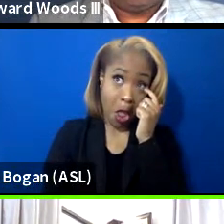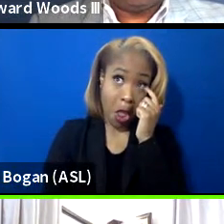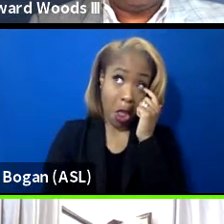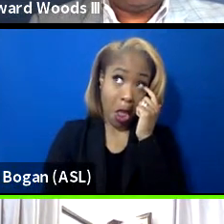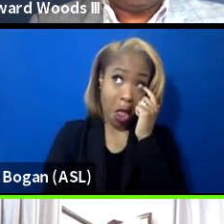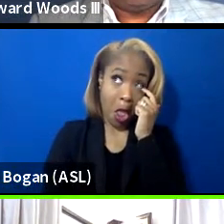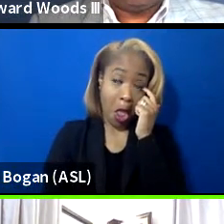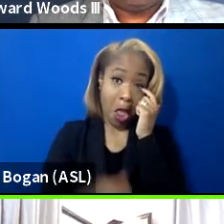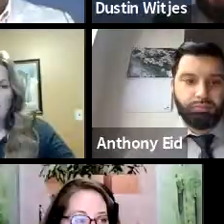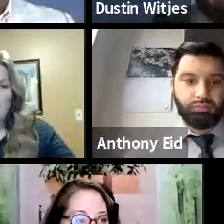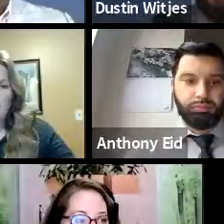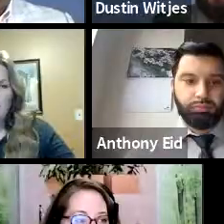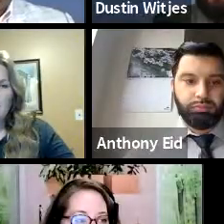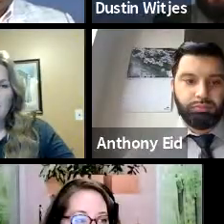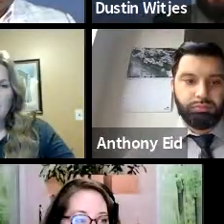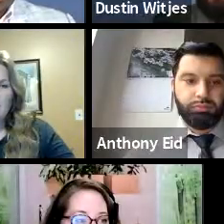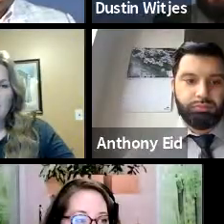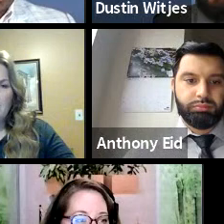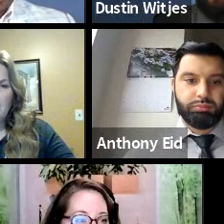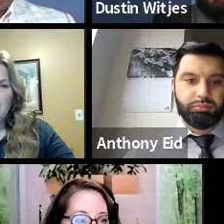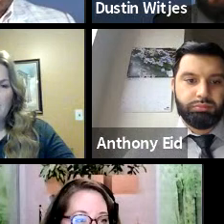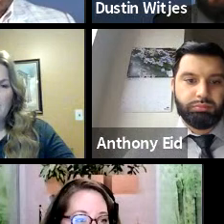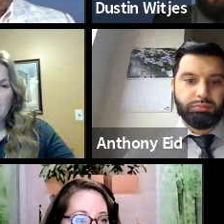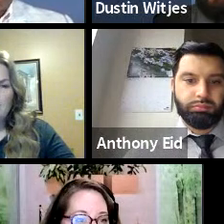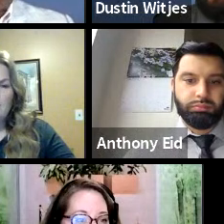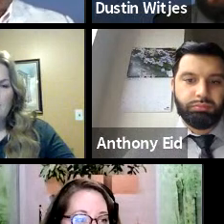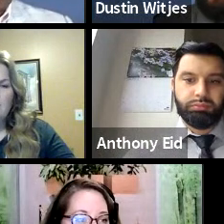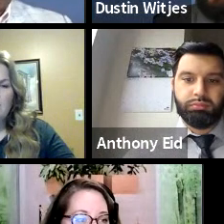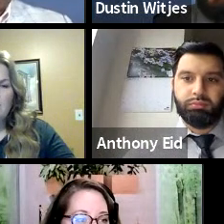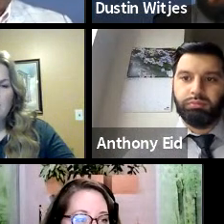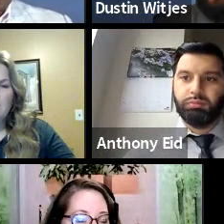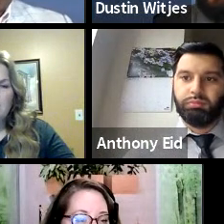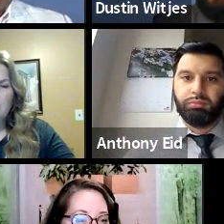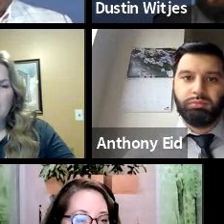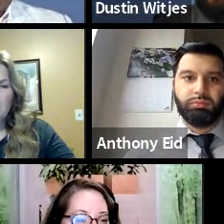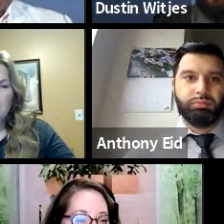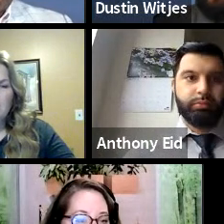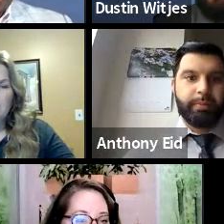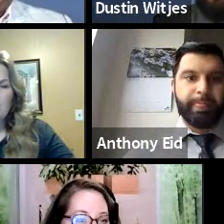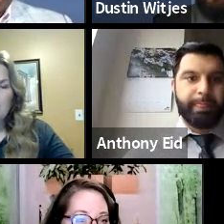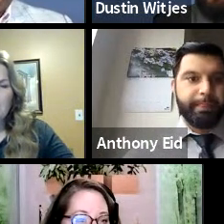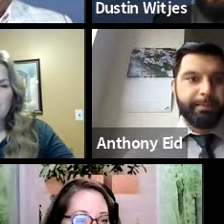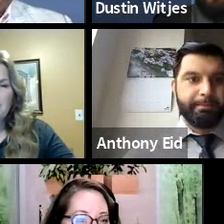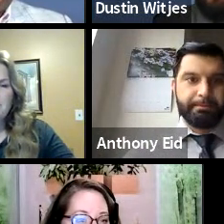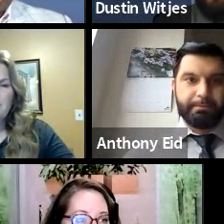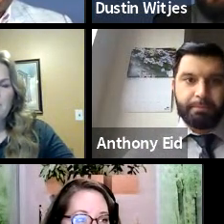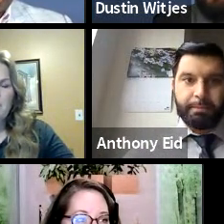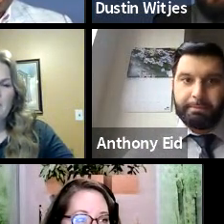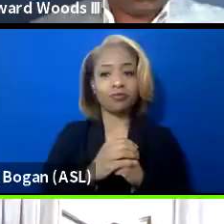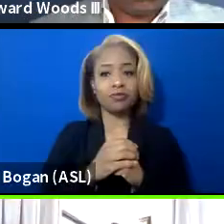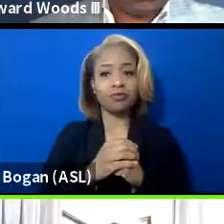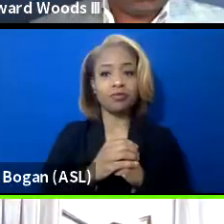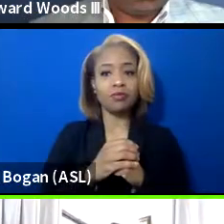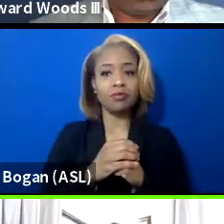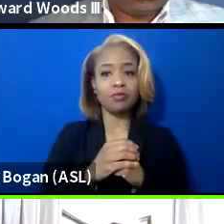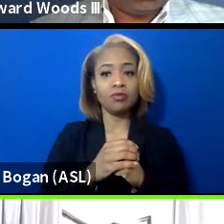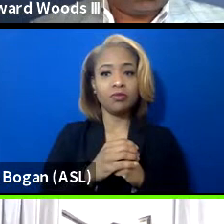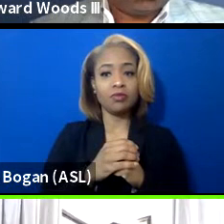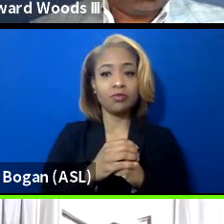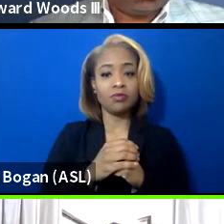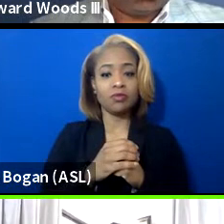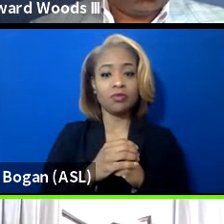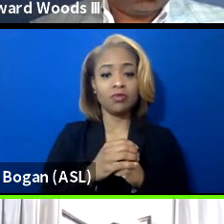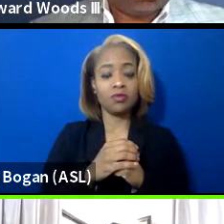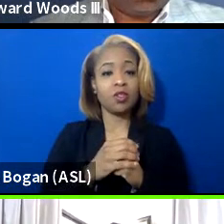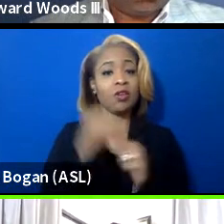If there is any public comment for today, there are. That's what I suspect. So just